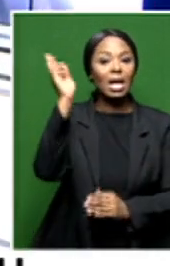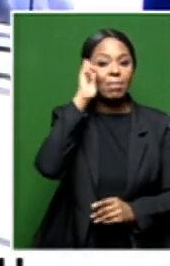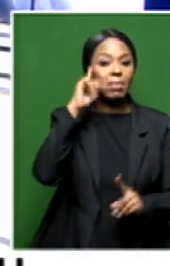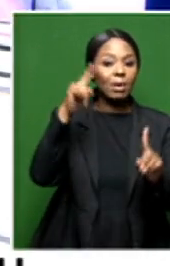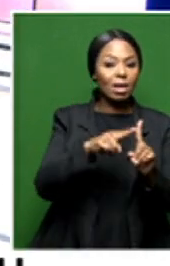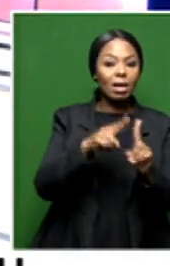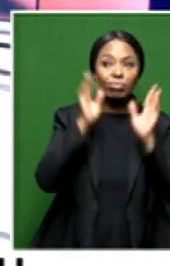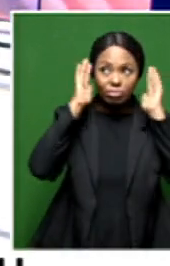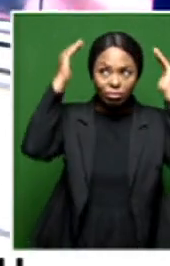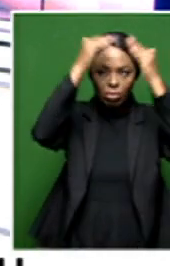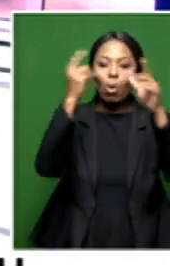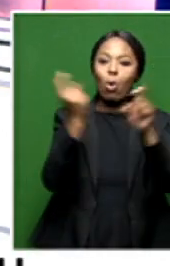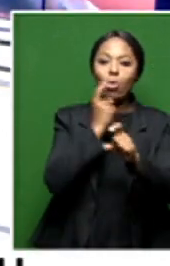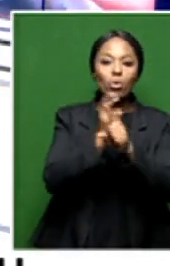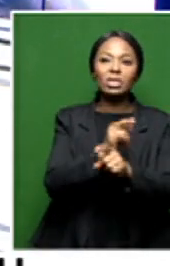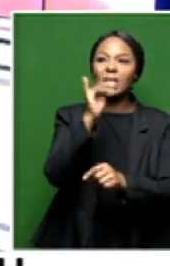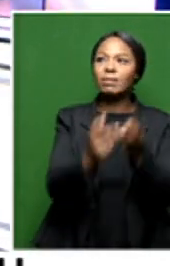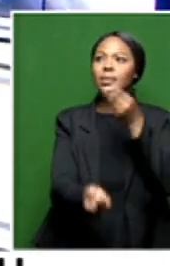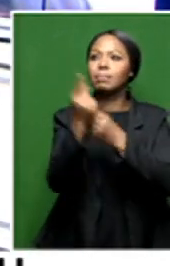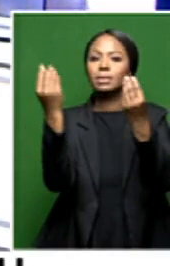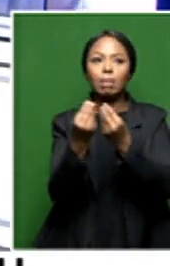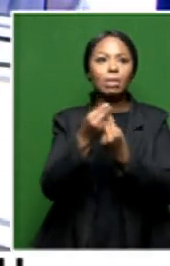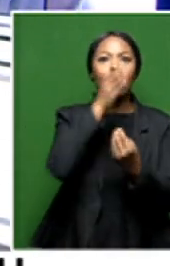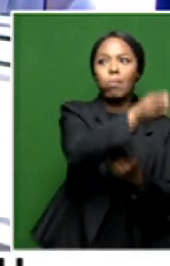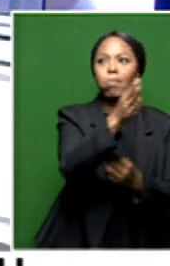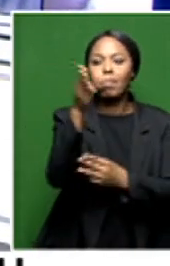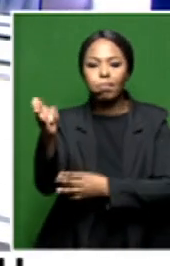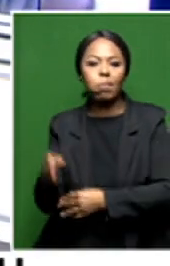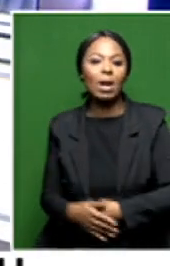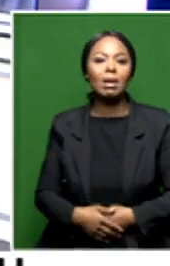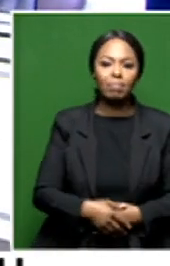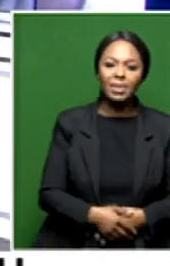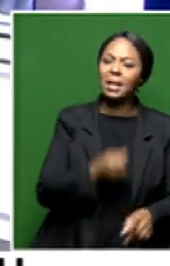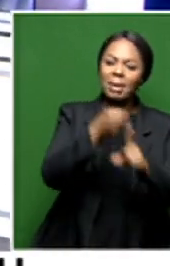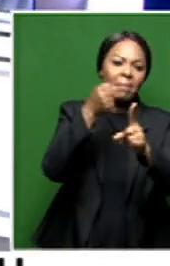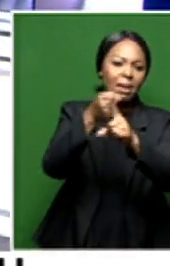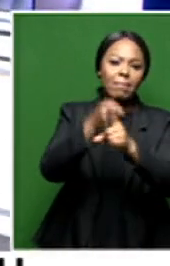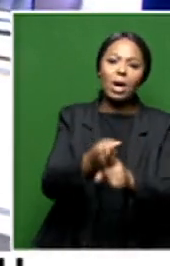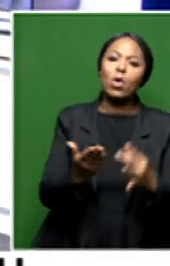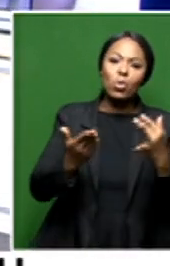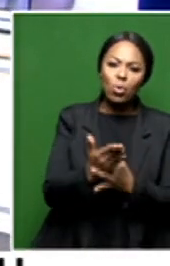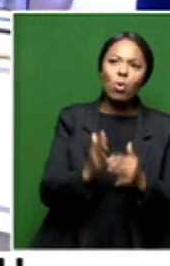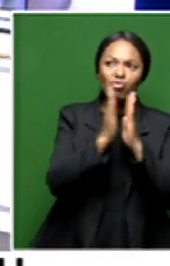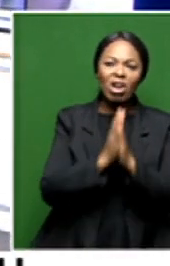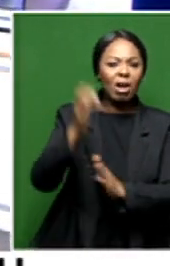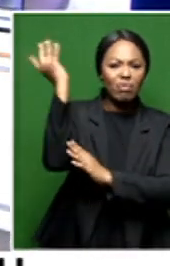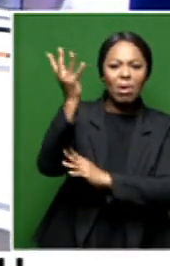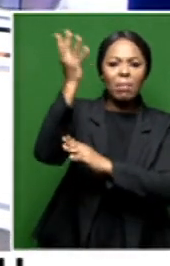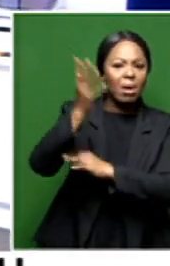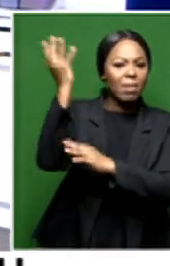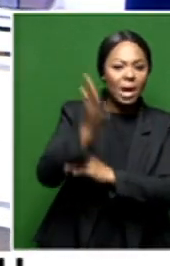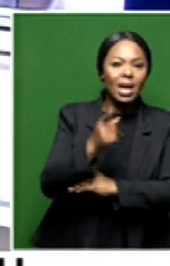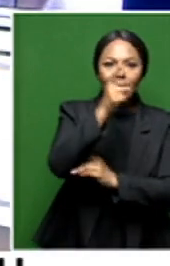bridge builder. And through his actions, through his ministry, he has shown us that we can actually live together, we